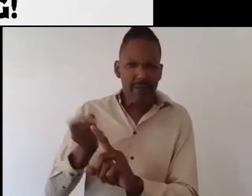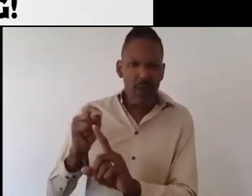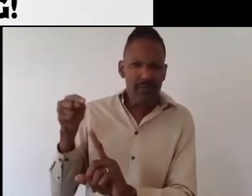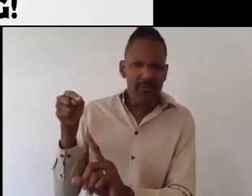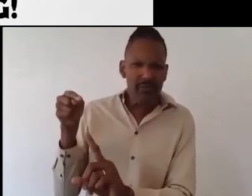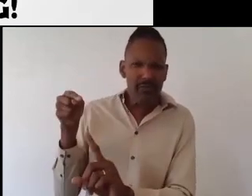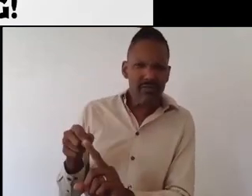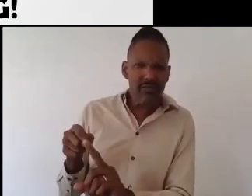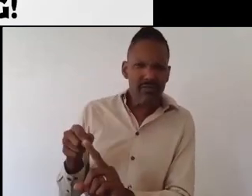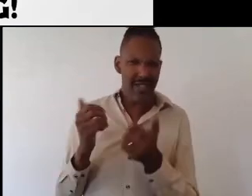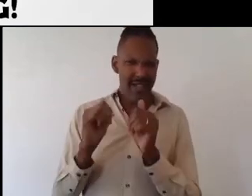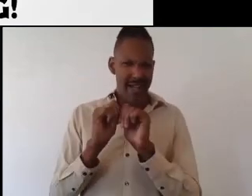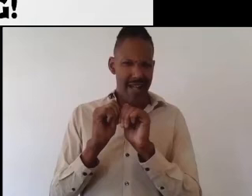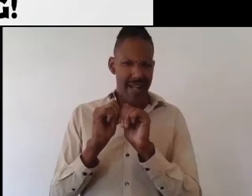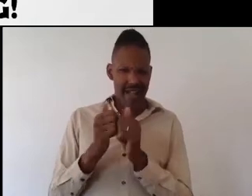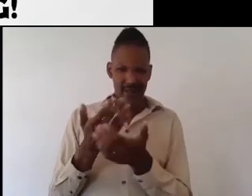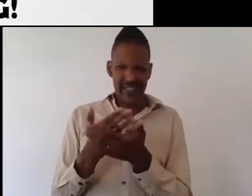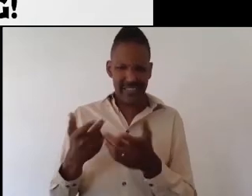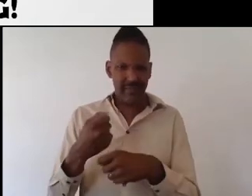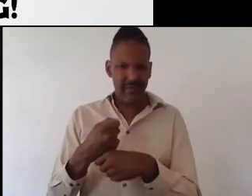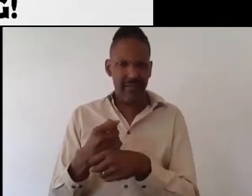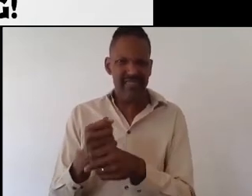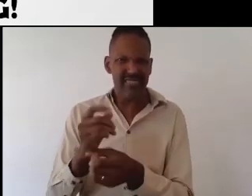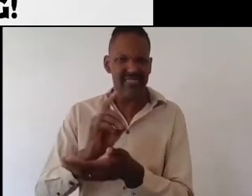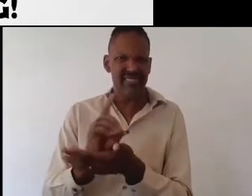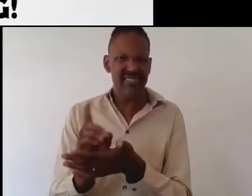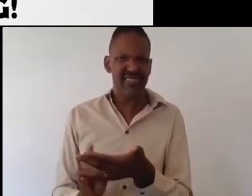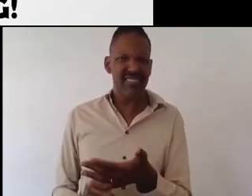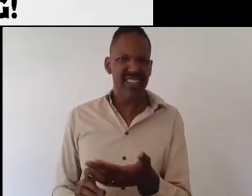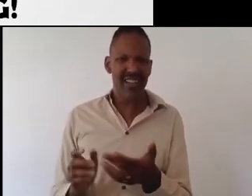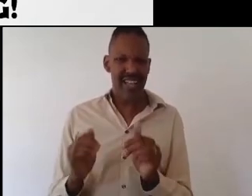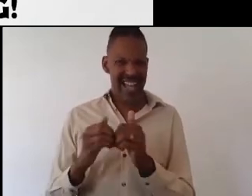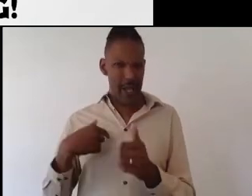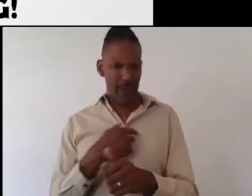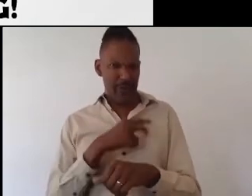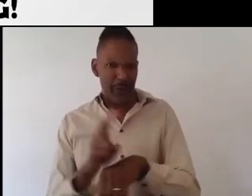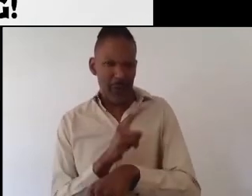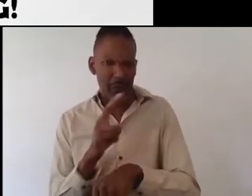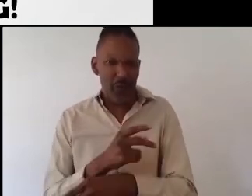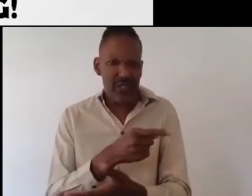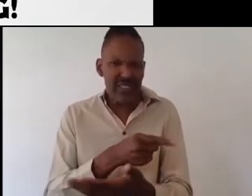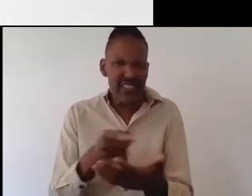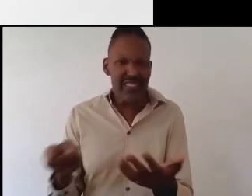things are designed and used to answer questions and solve problems.